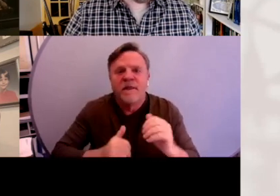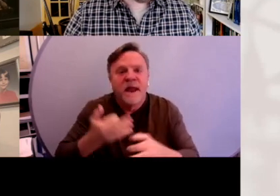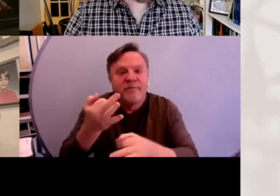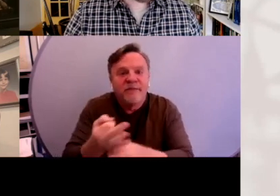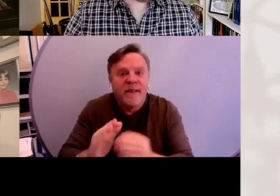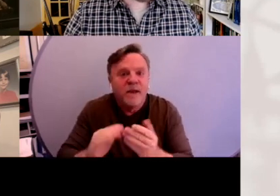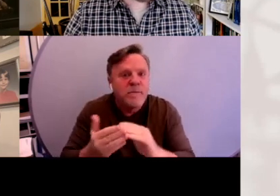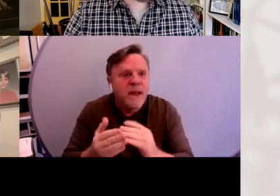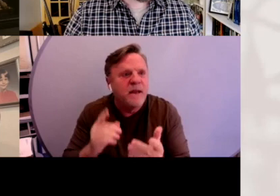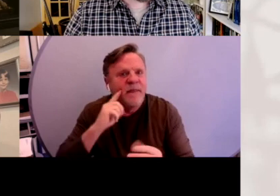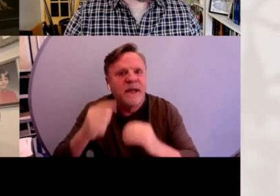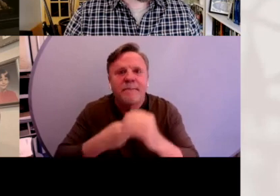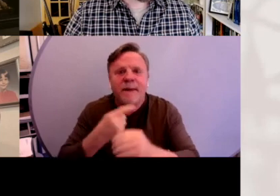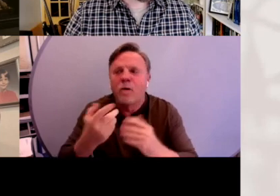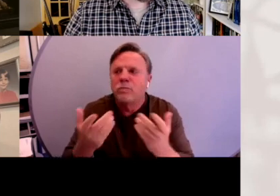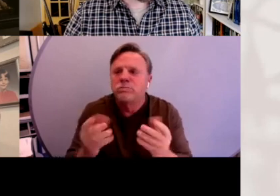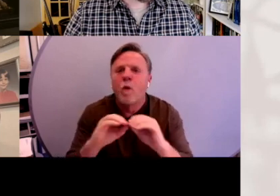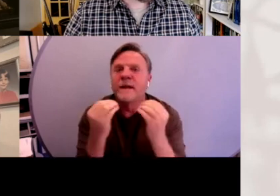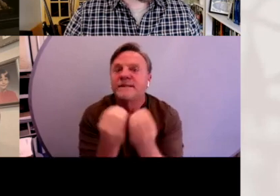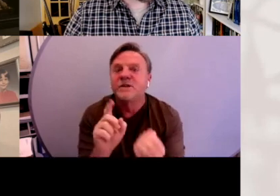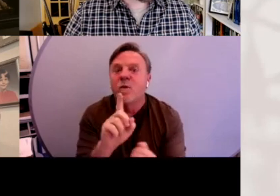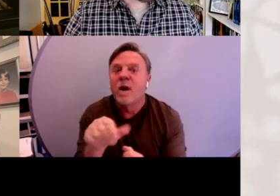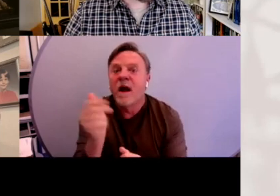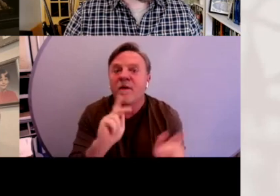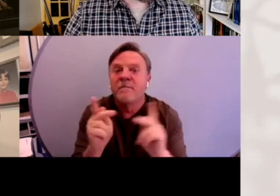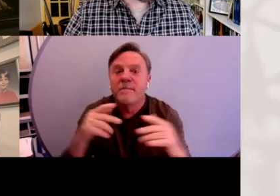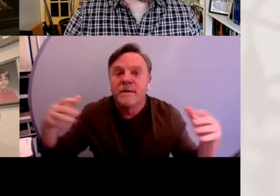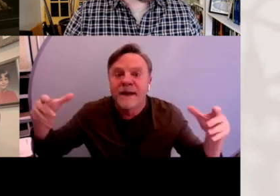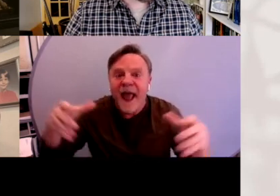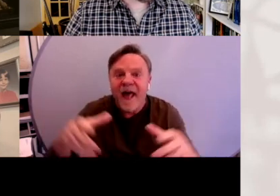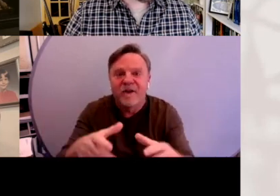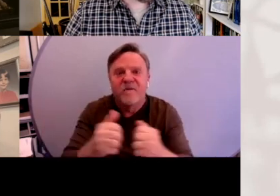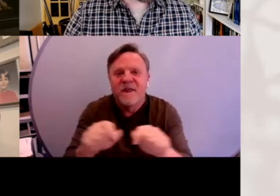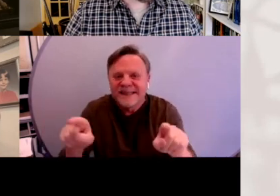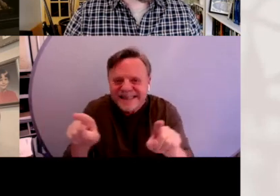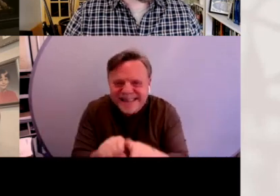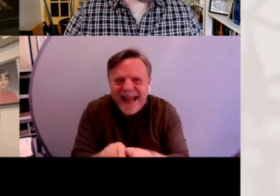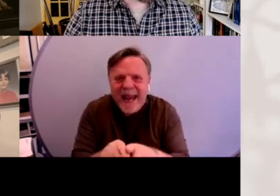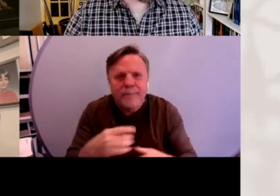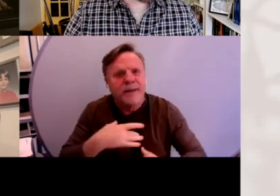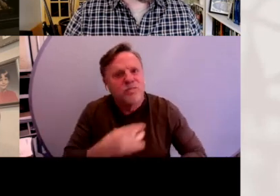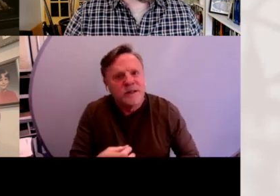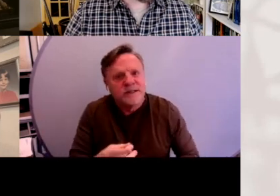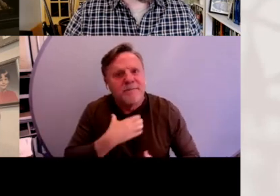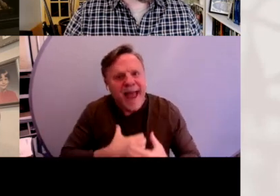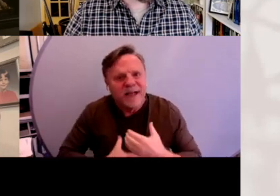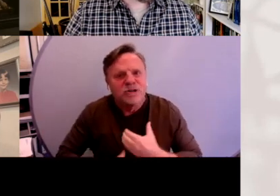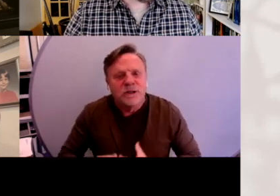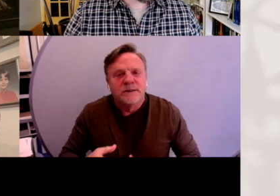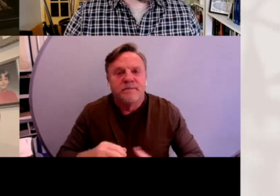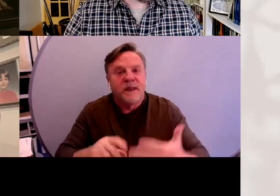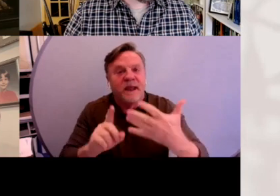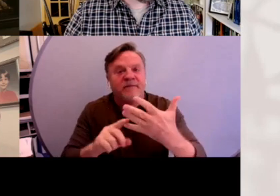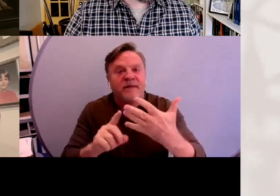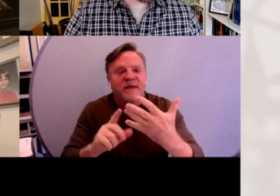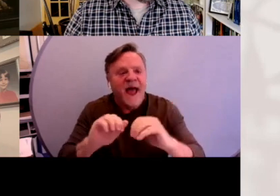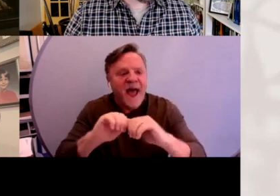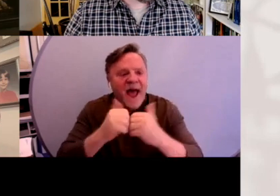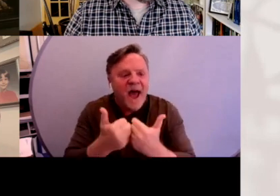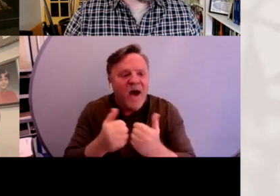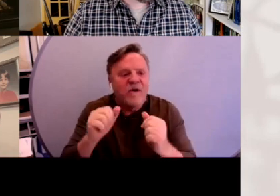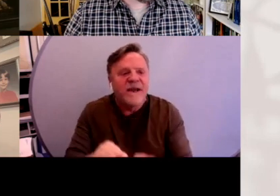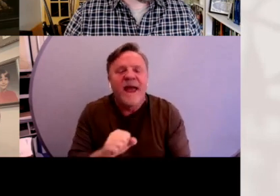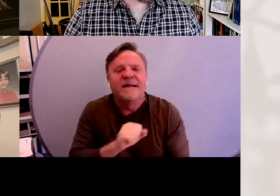community, think about organizations where other people gather with those same passions. And fifth, how can staff and